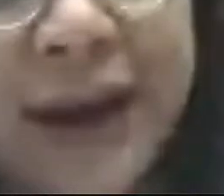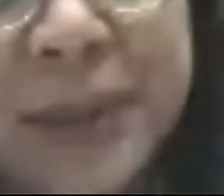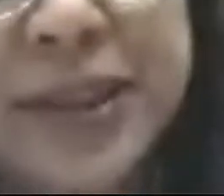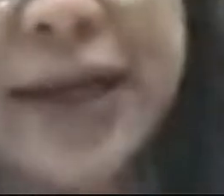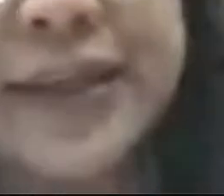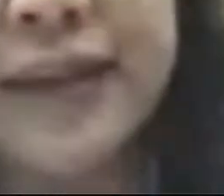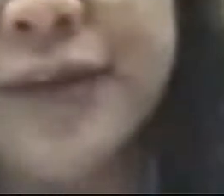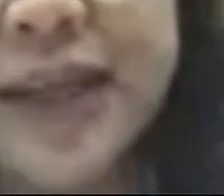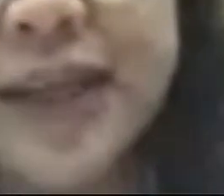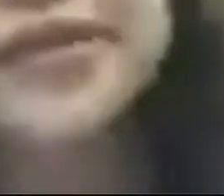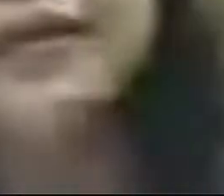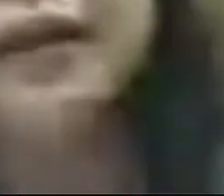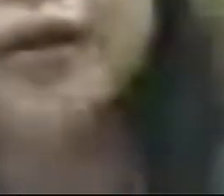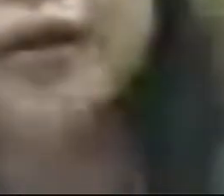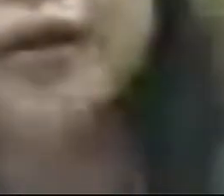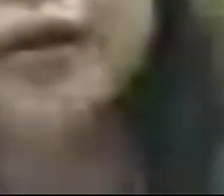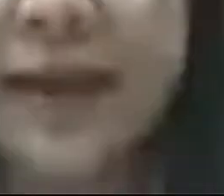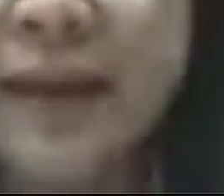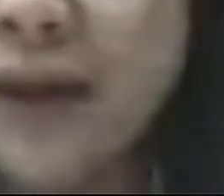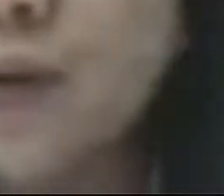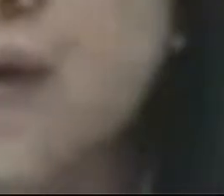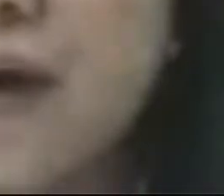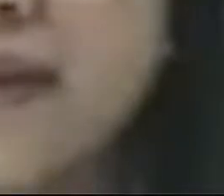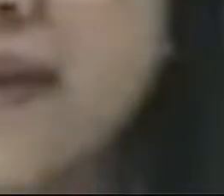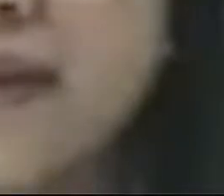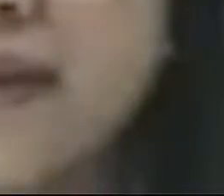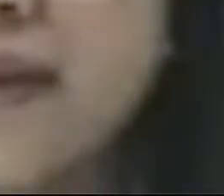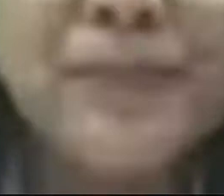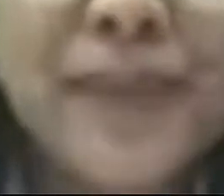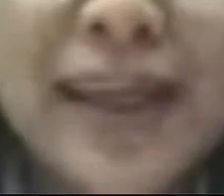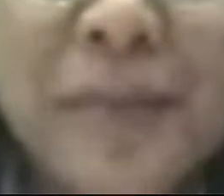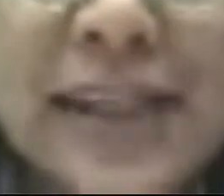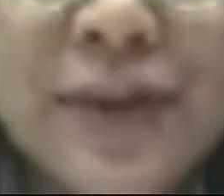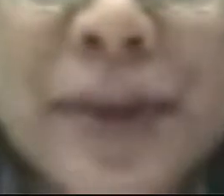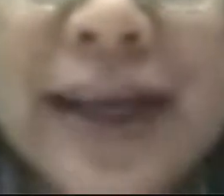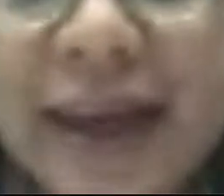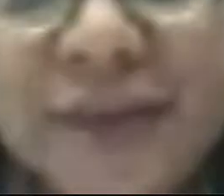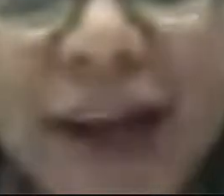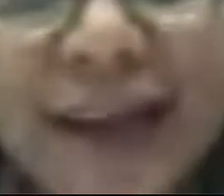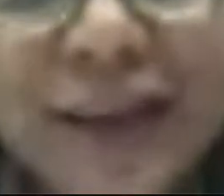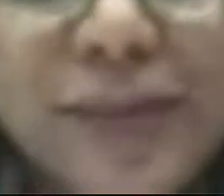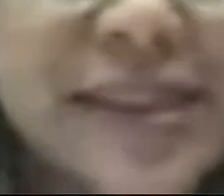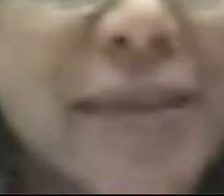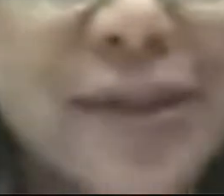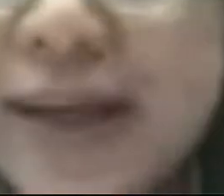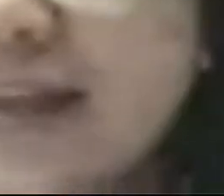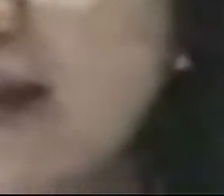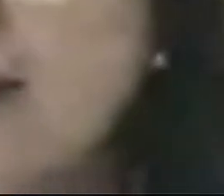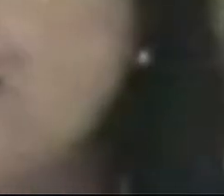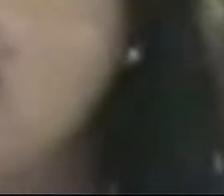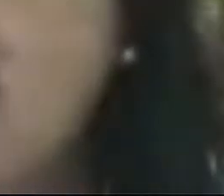people started really considering all of these. And to our audience from many parts, from Cagayan Valley to Misamis Oriental